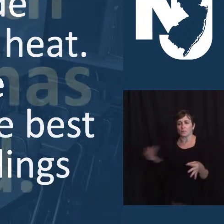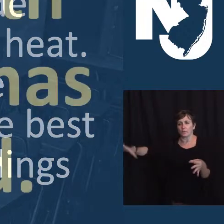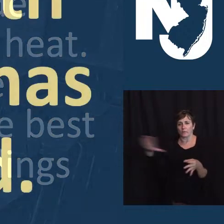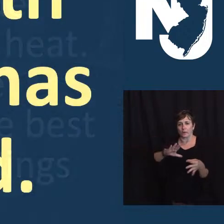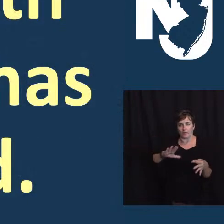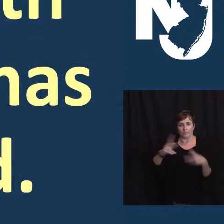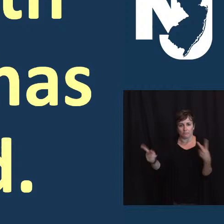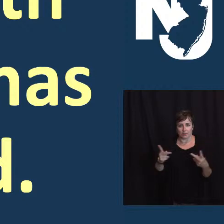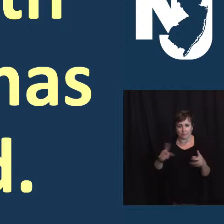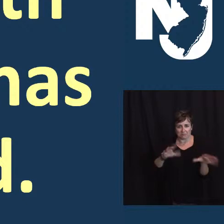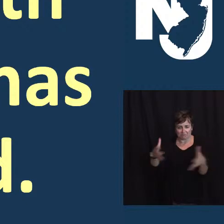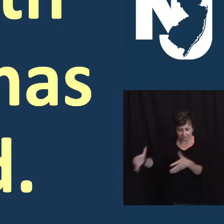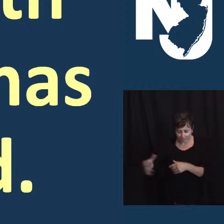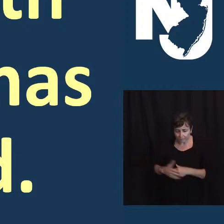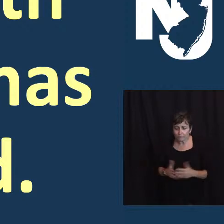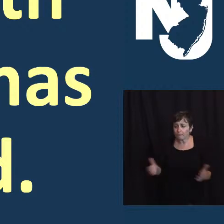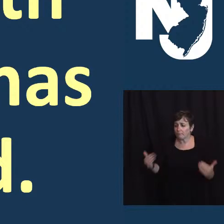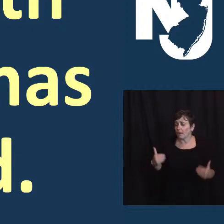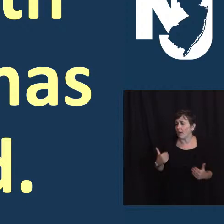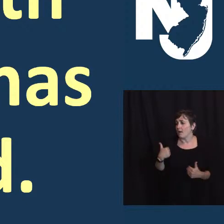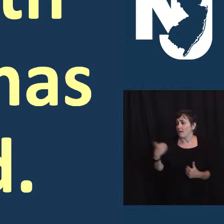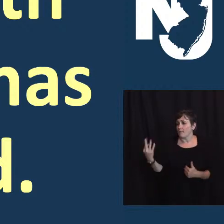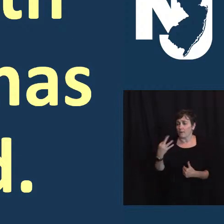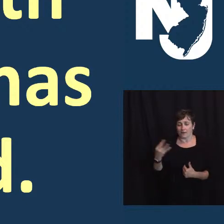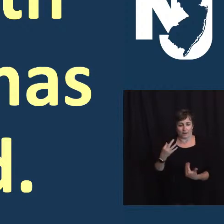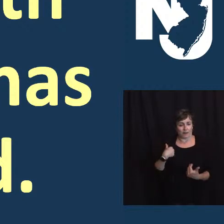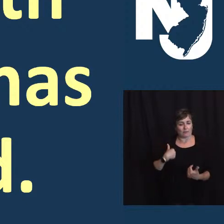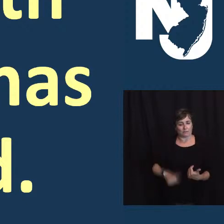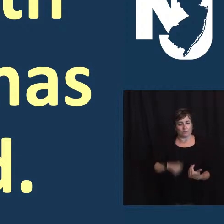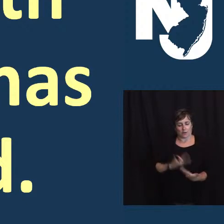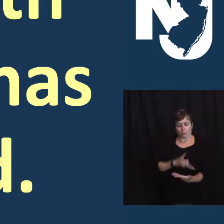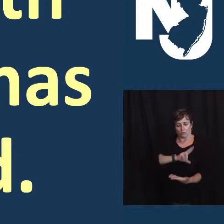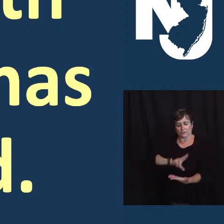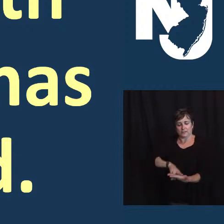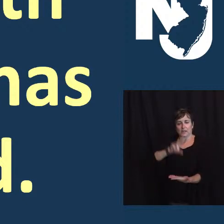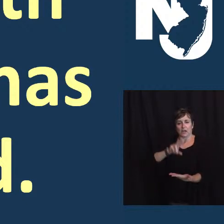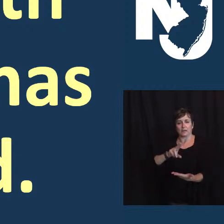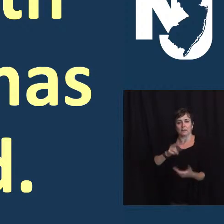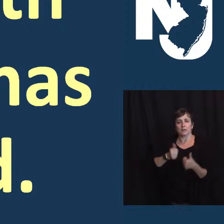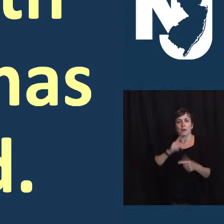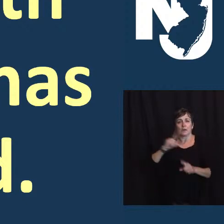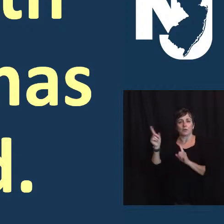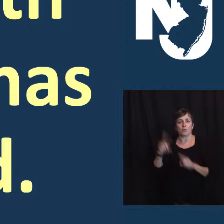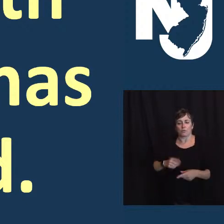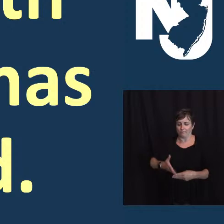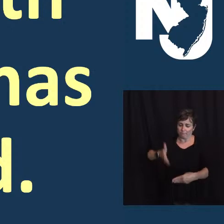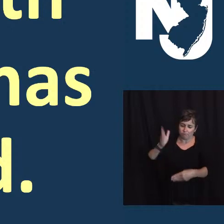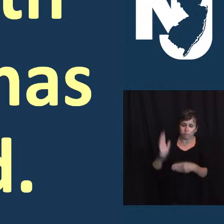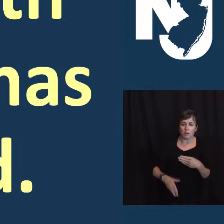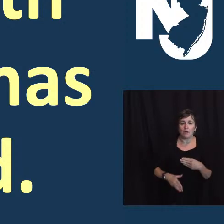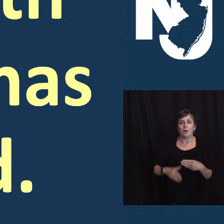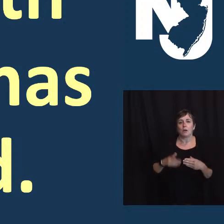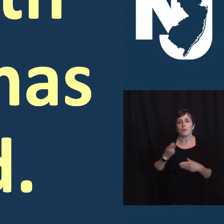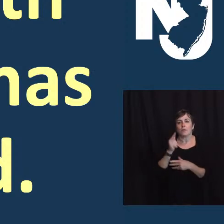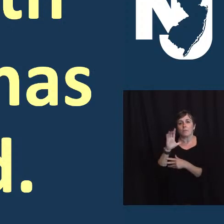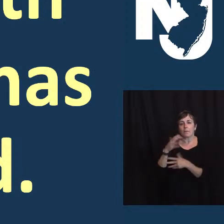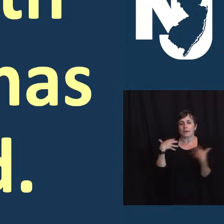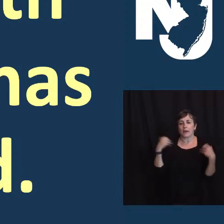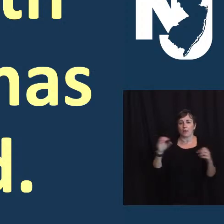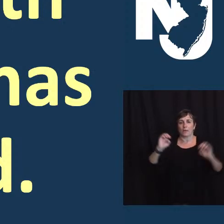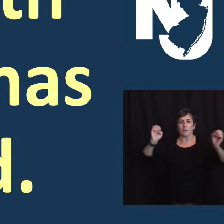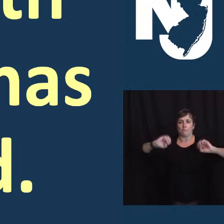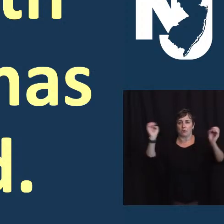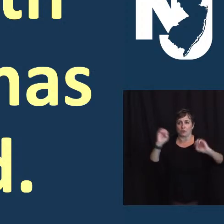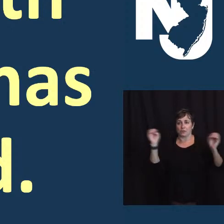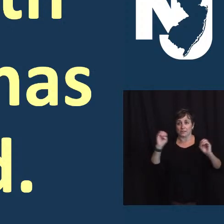I was proud to sign legislation and an executive order that ended our public health emergency, another step to the relative